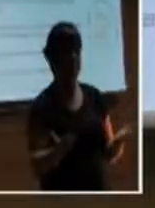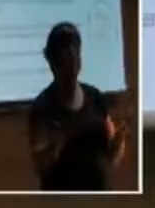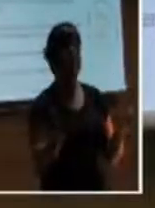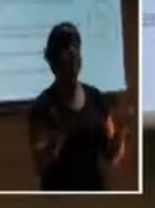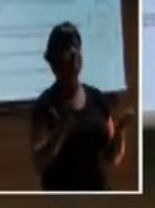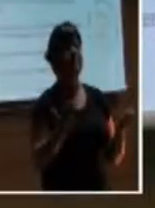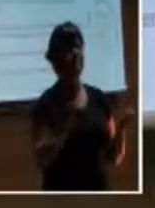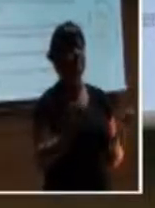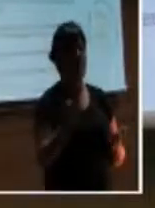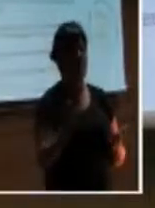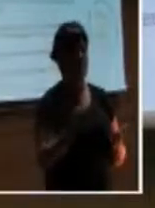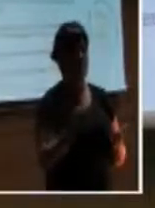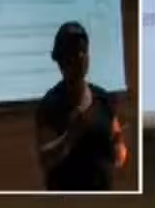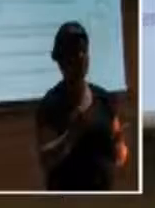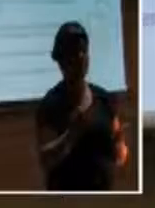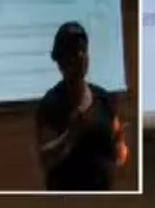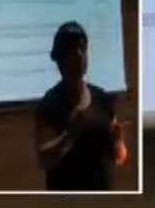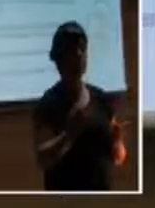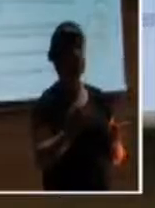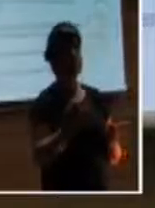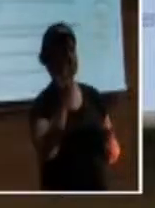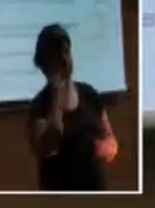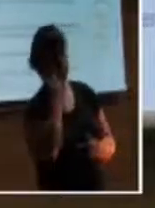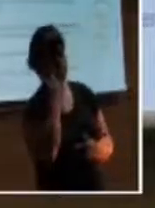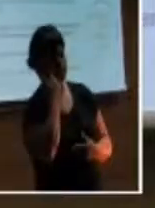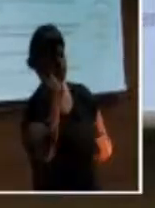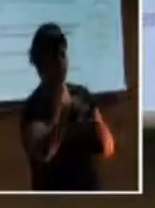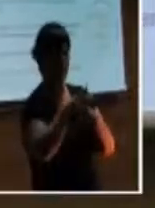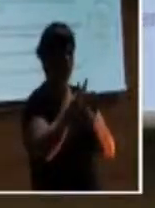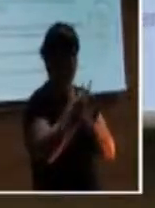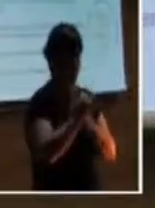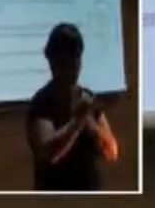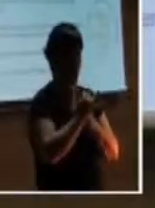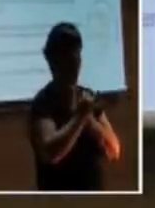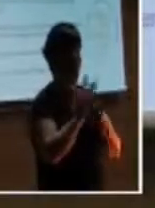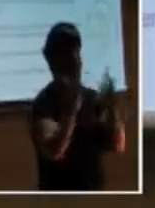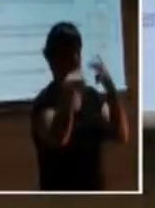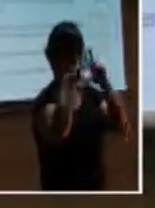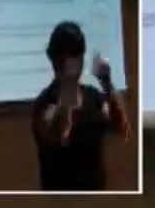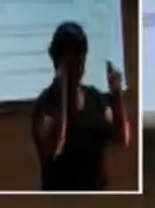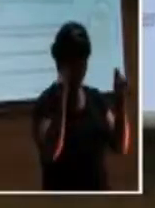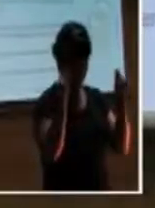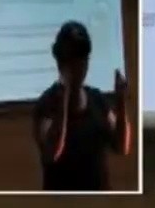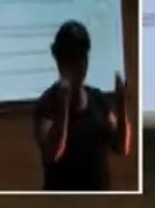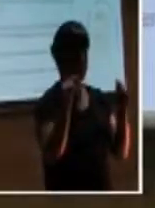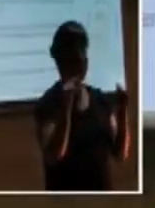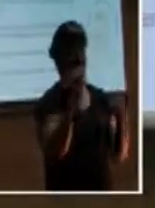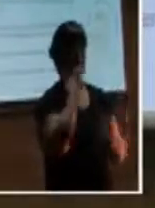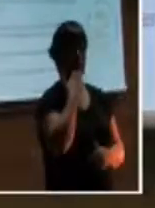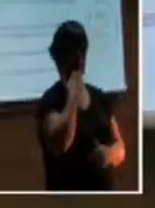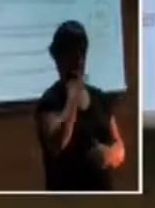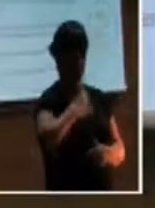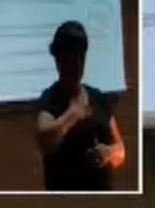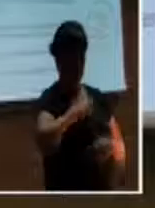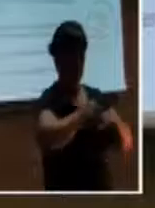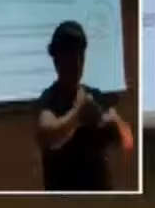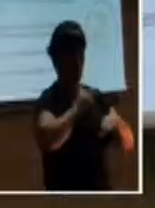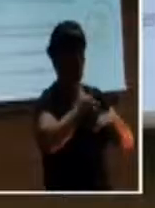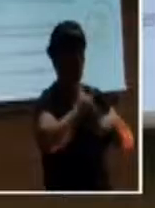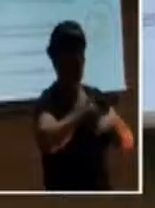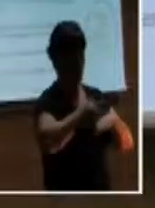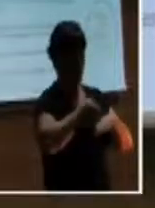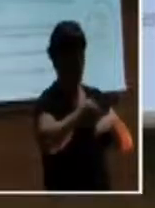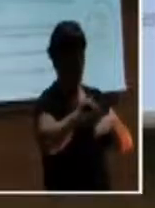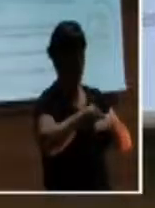are in Sweden, but I think not only in Sweden, one of the closest personnel to people with dementia, the status